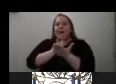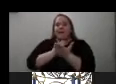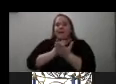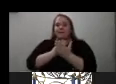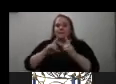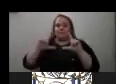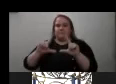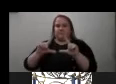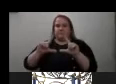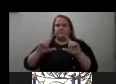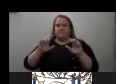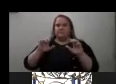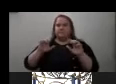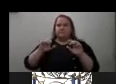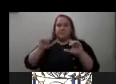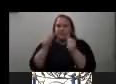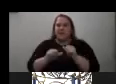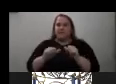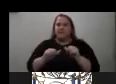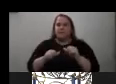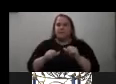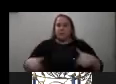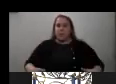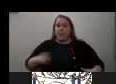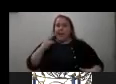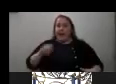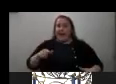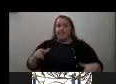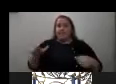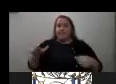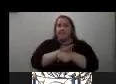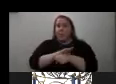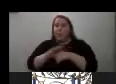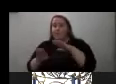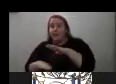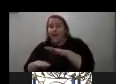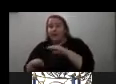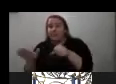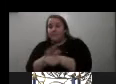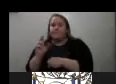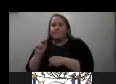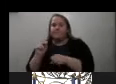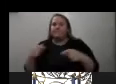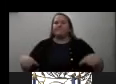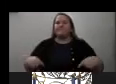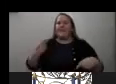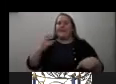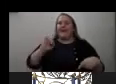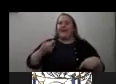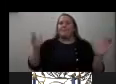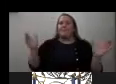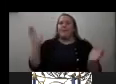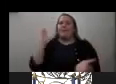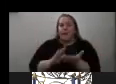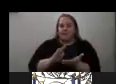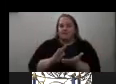fullness around the hip was a lot less than the fullness at the bottom of the skirt. And she also did a wonderful cut in